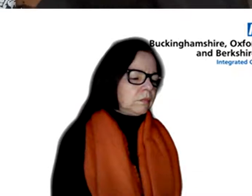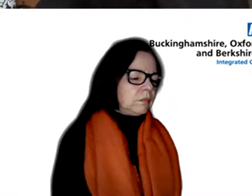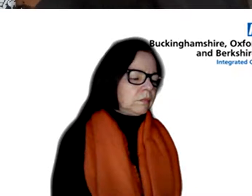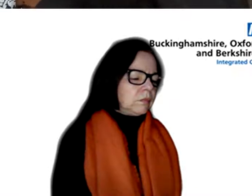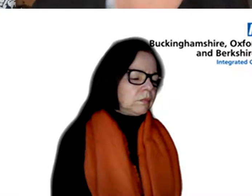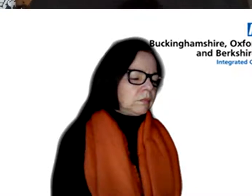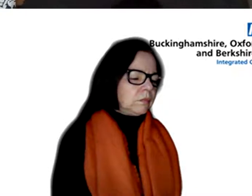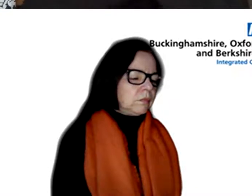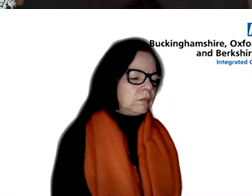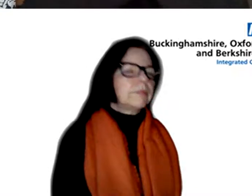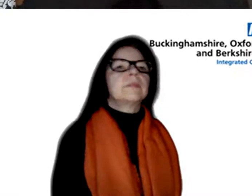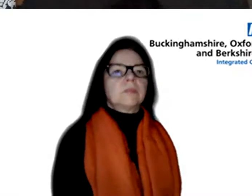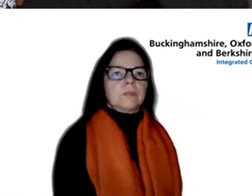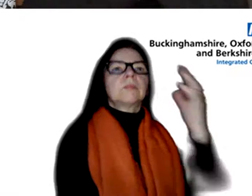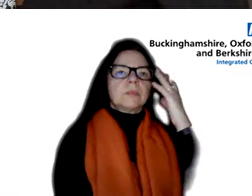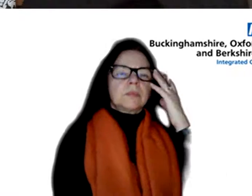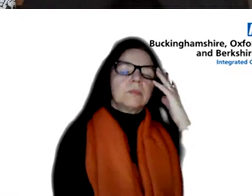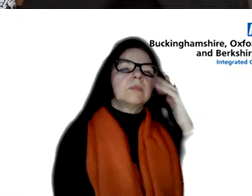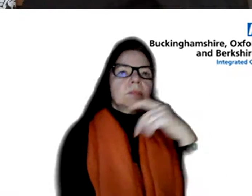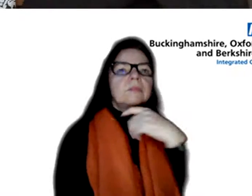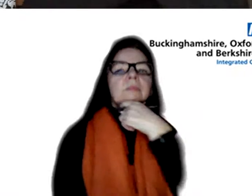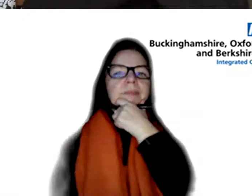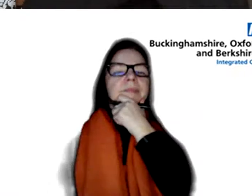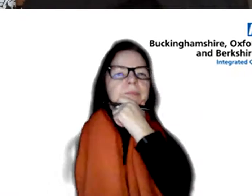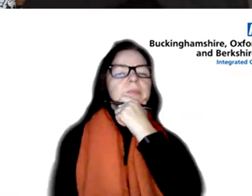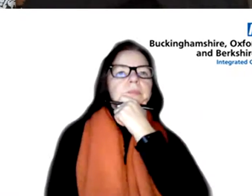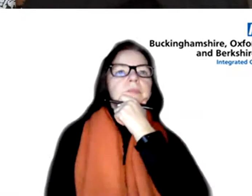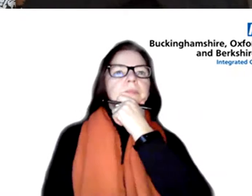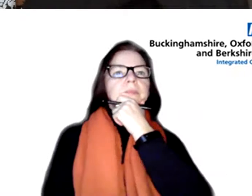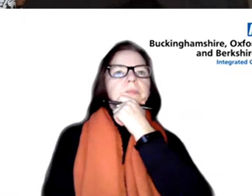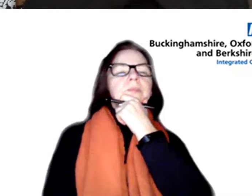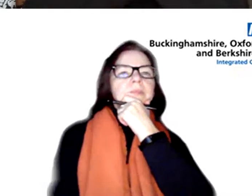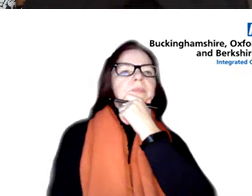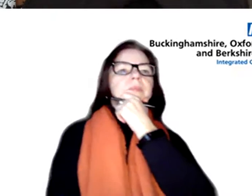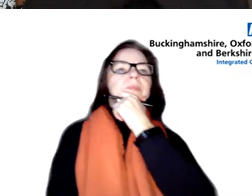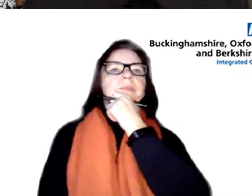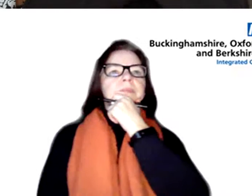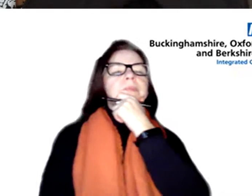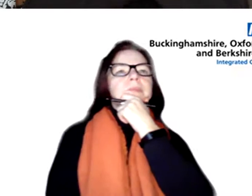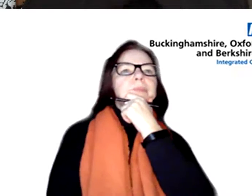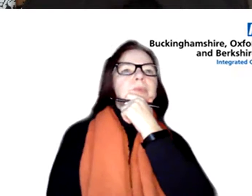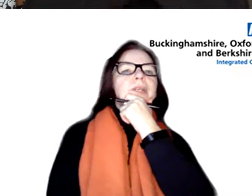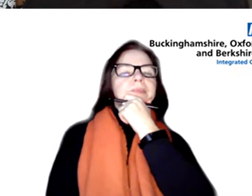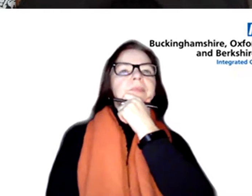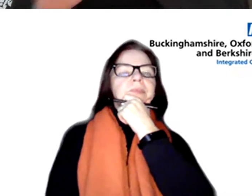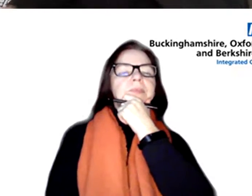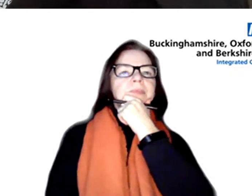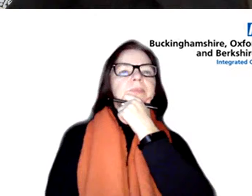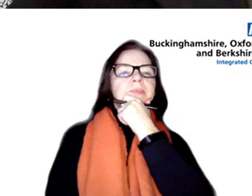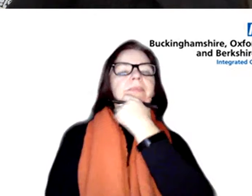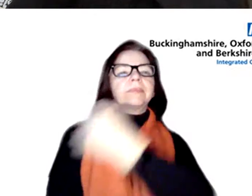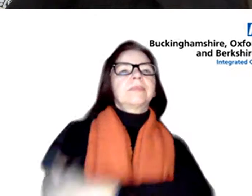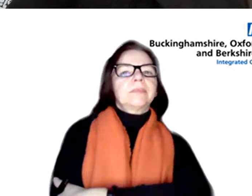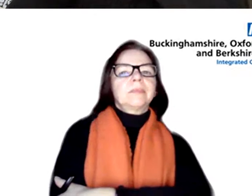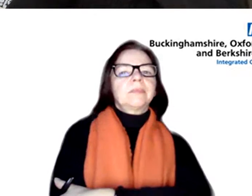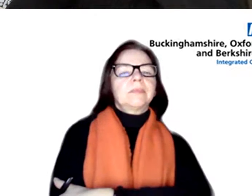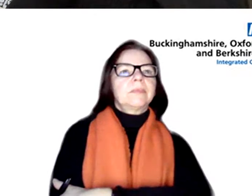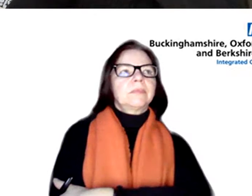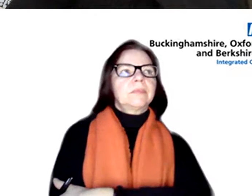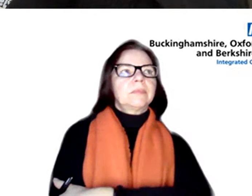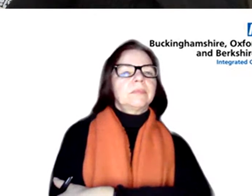every administration task you can think of through Nourish, there's a help guide on there, and it gives you clear instructions